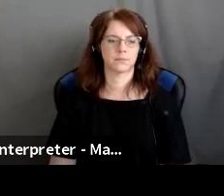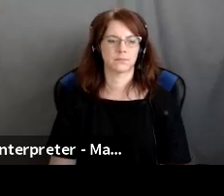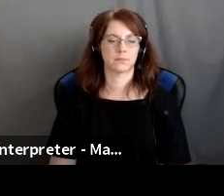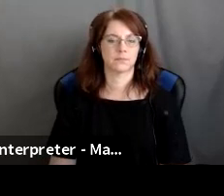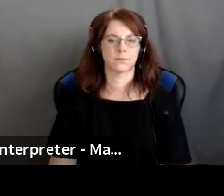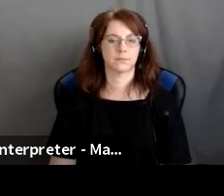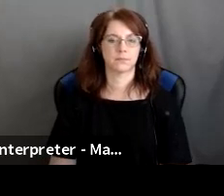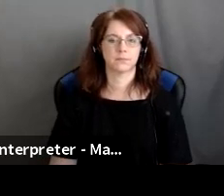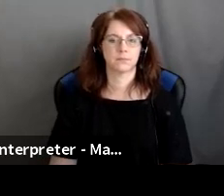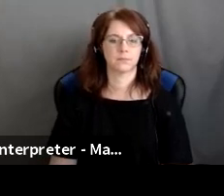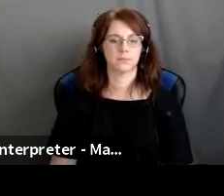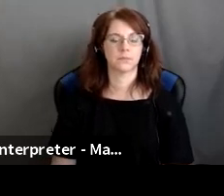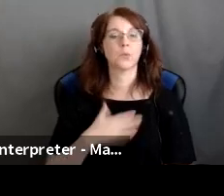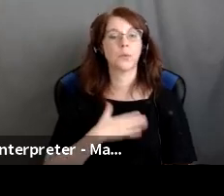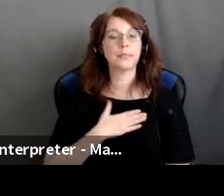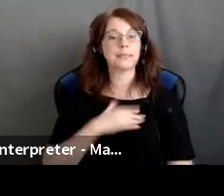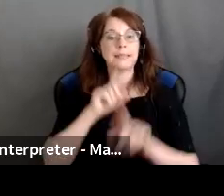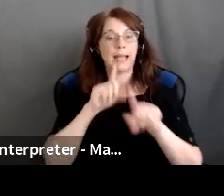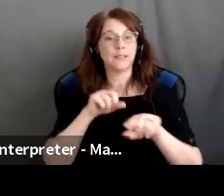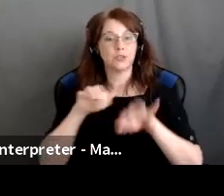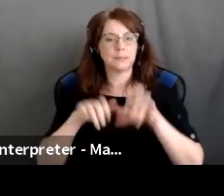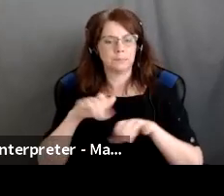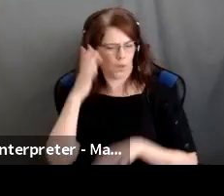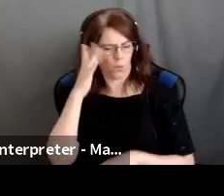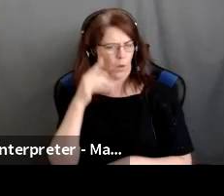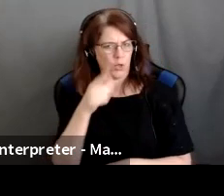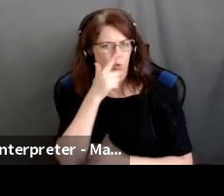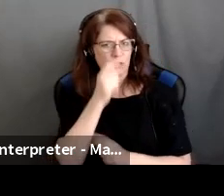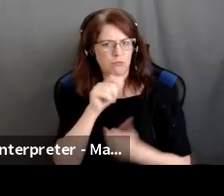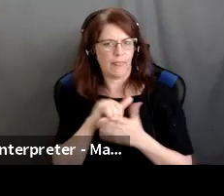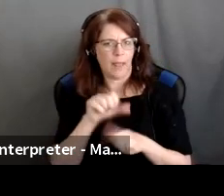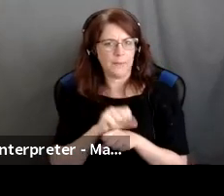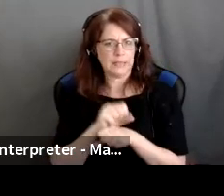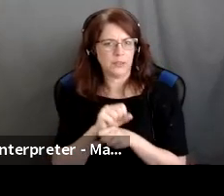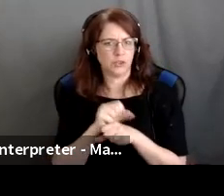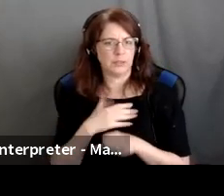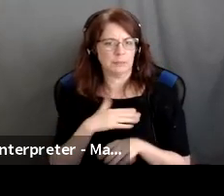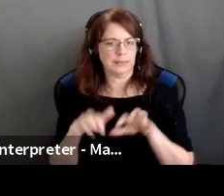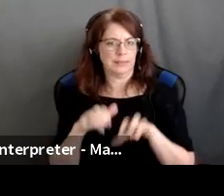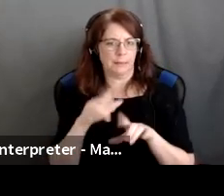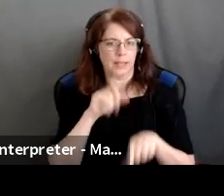So type your answer to that question. Why are you interested in this position?